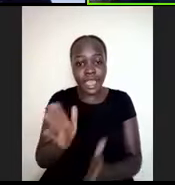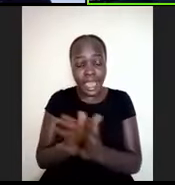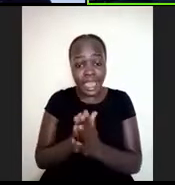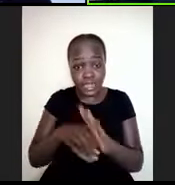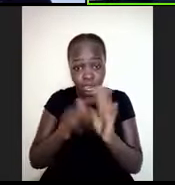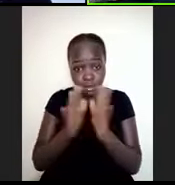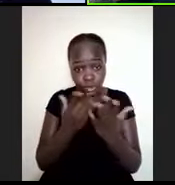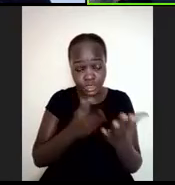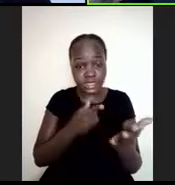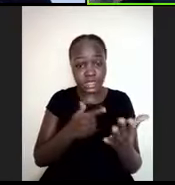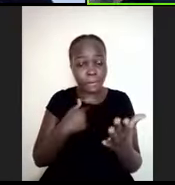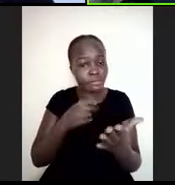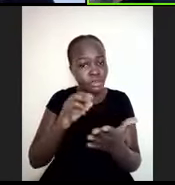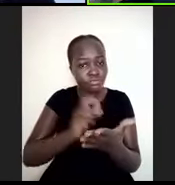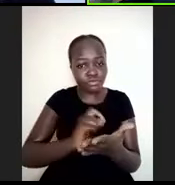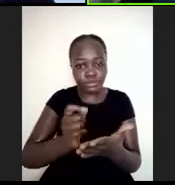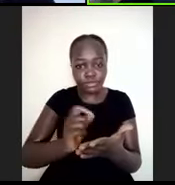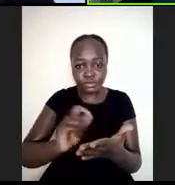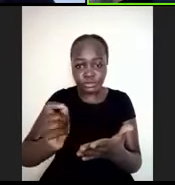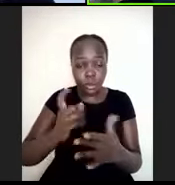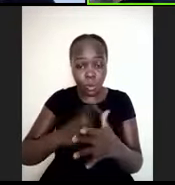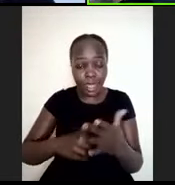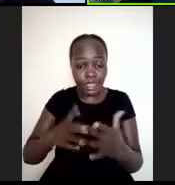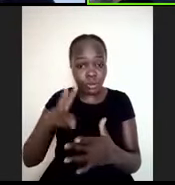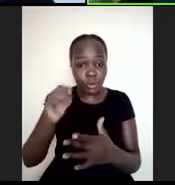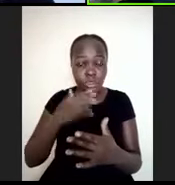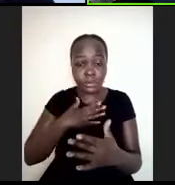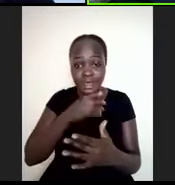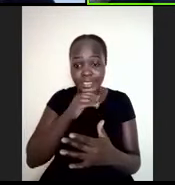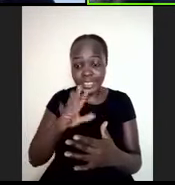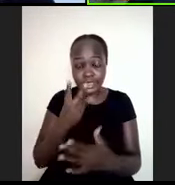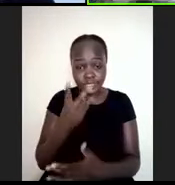just recorded what it was my son was seeing.